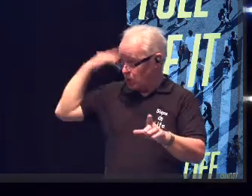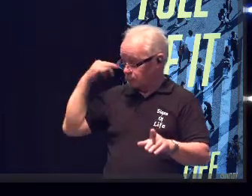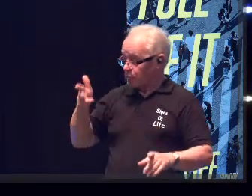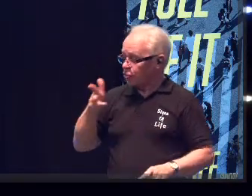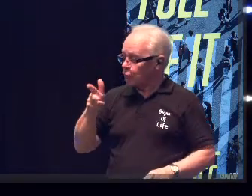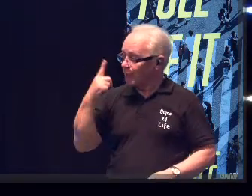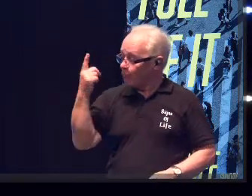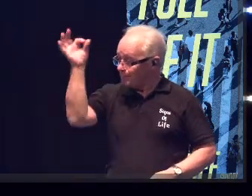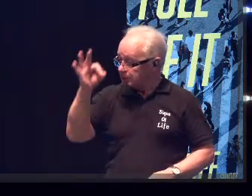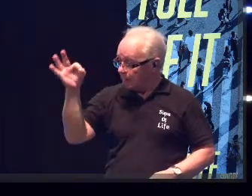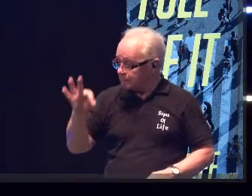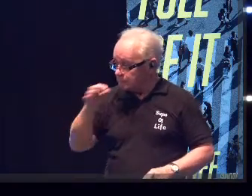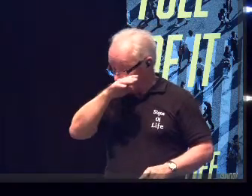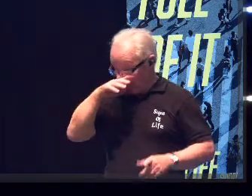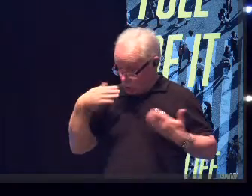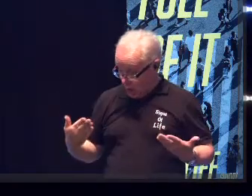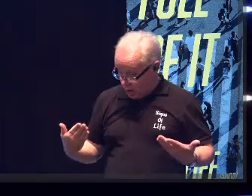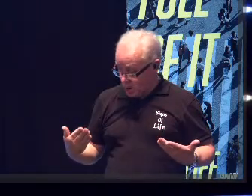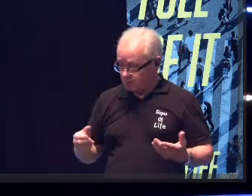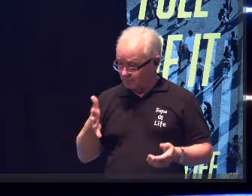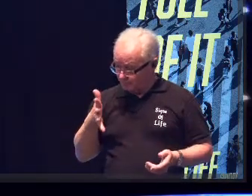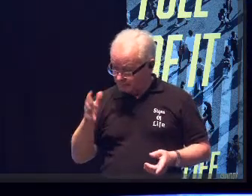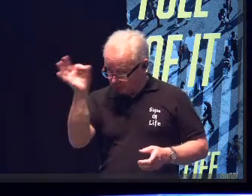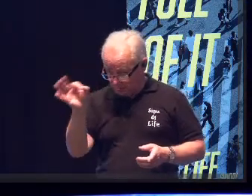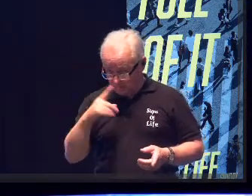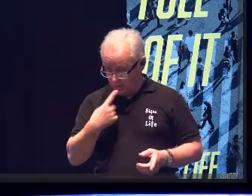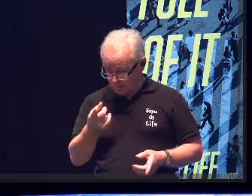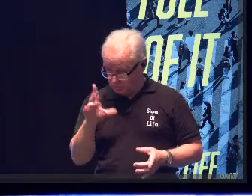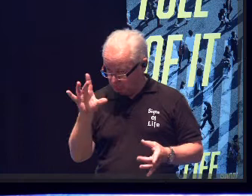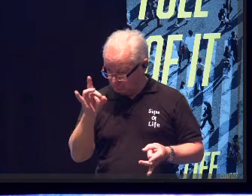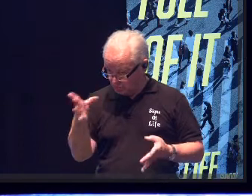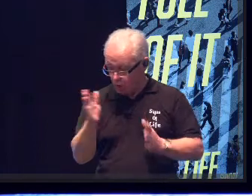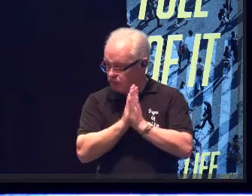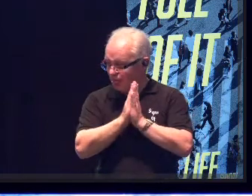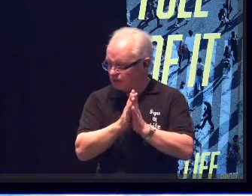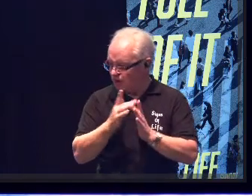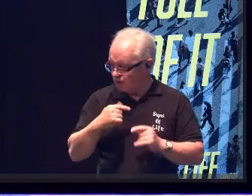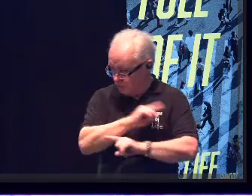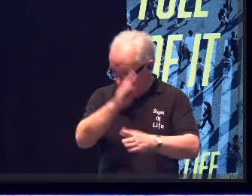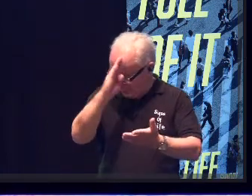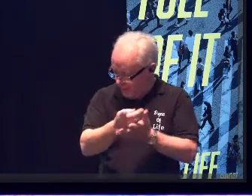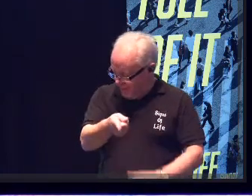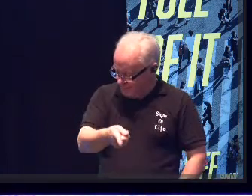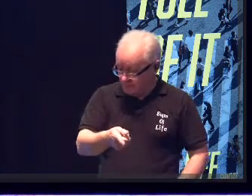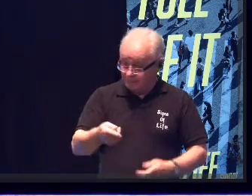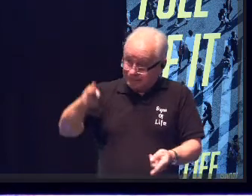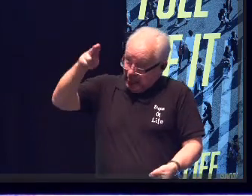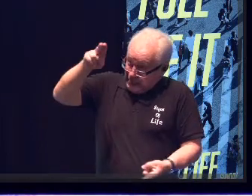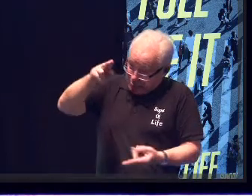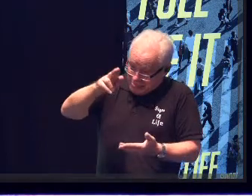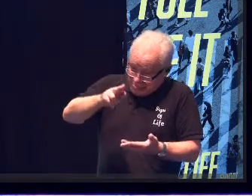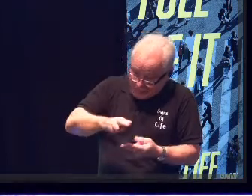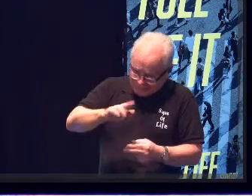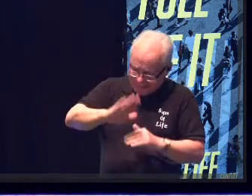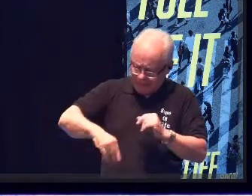31%. Not only that, but the same survey showed that less than 40% of people in the UK